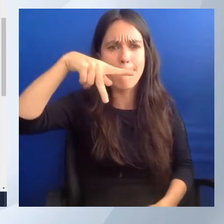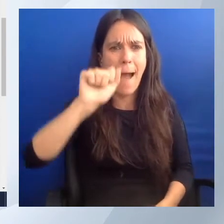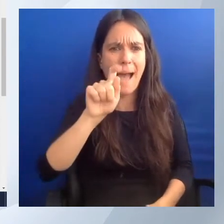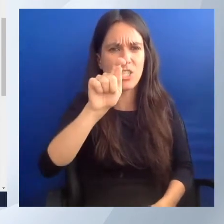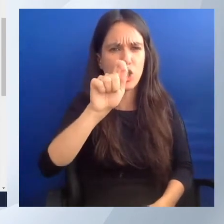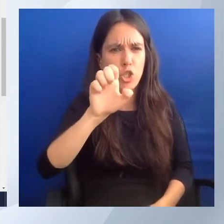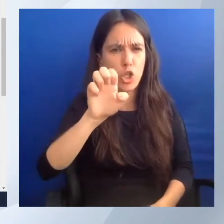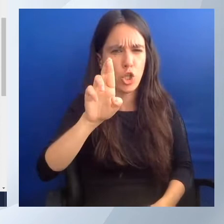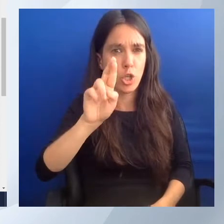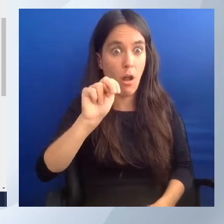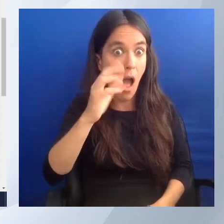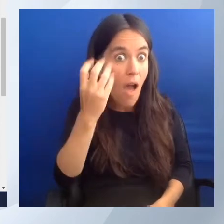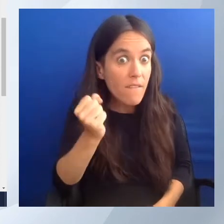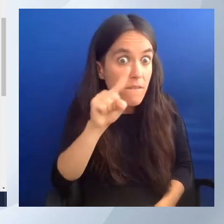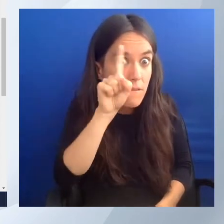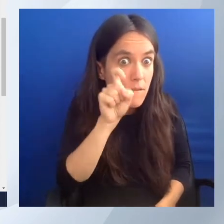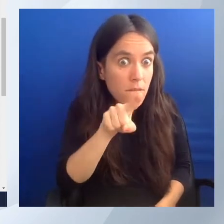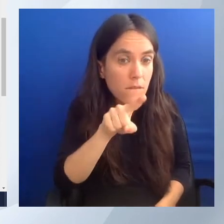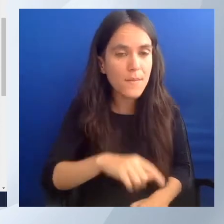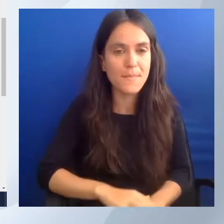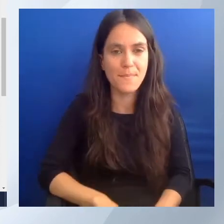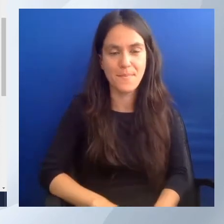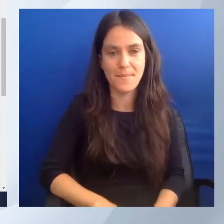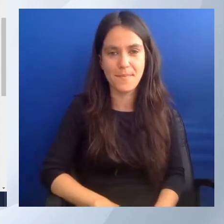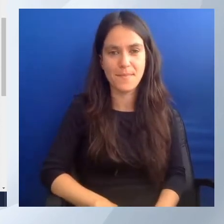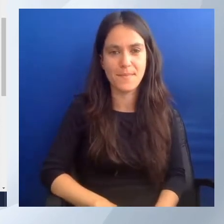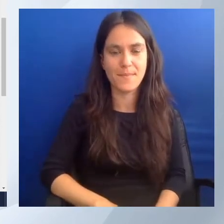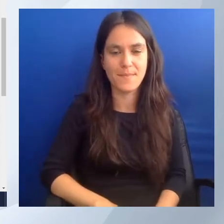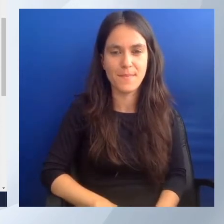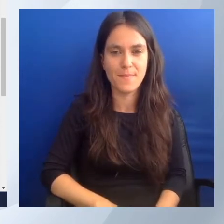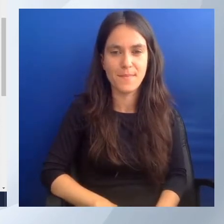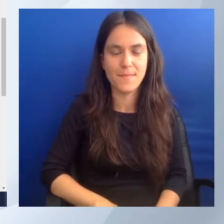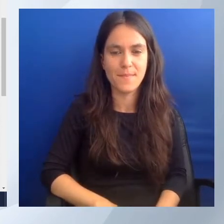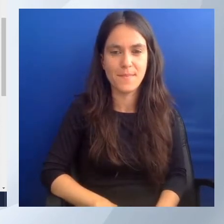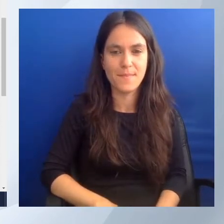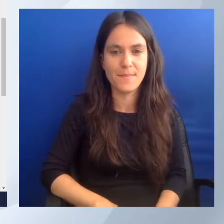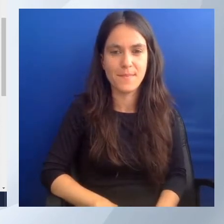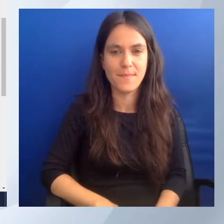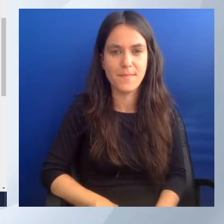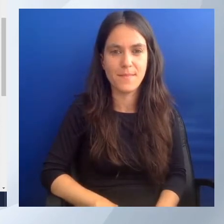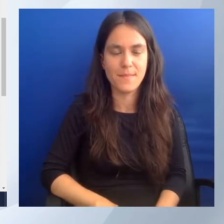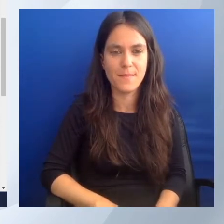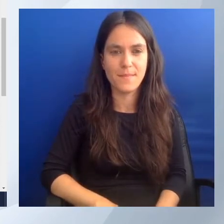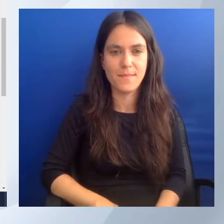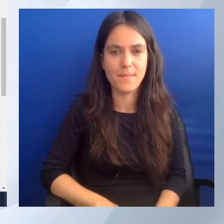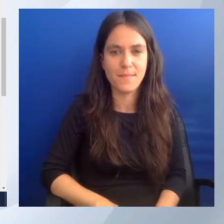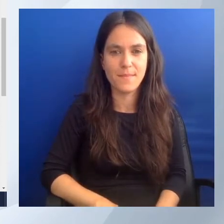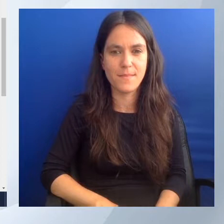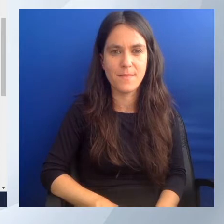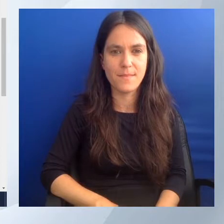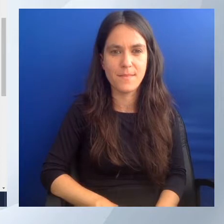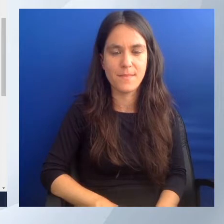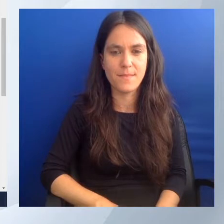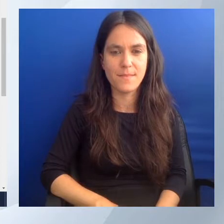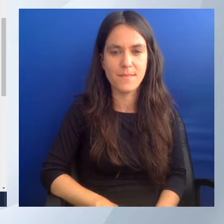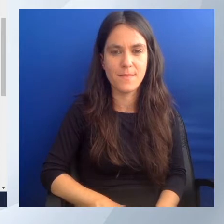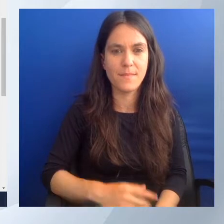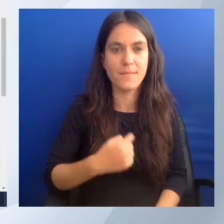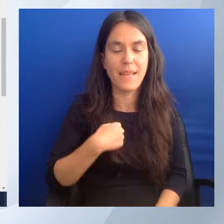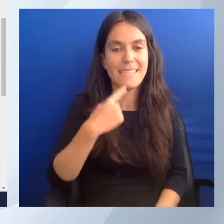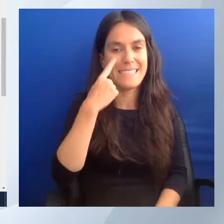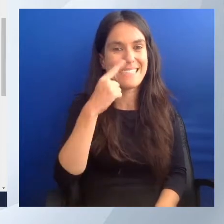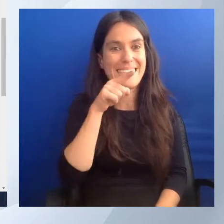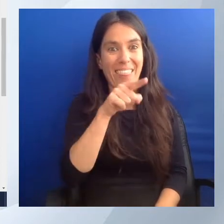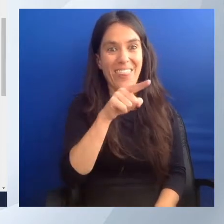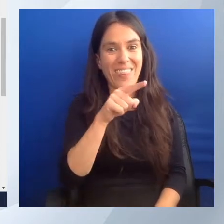do. And for that purpose, I've used a random forest classifier, which is a specific type of machine learning model